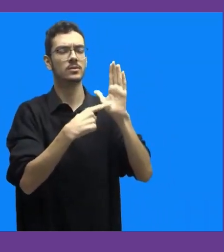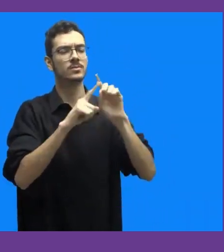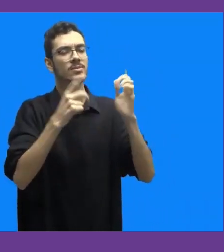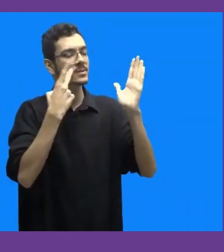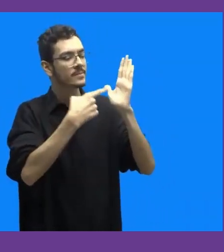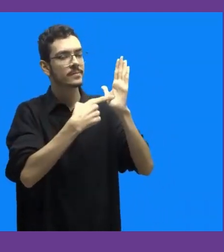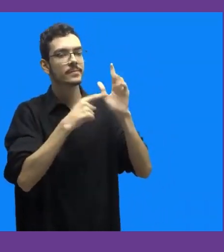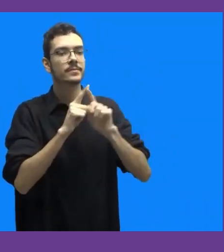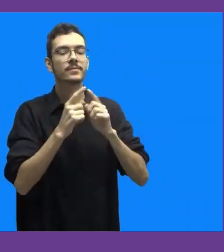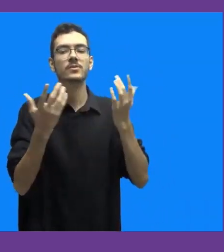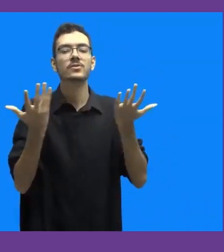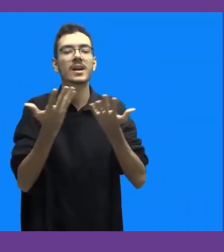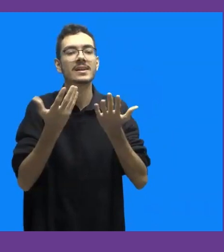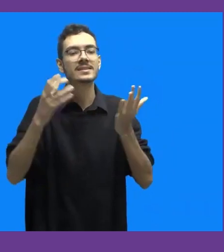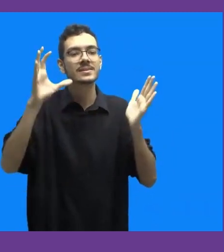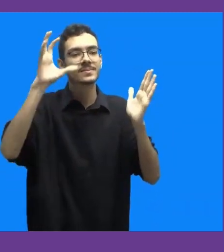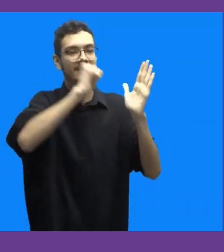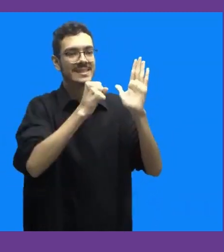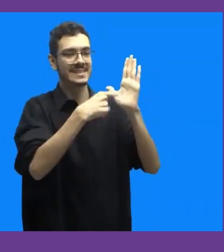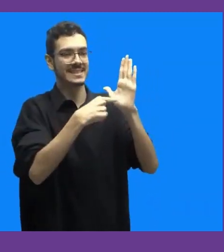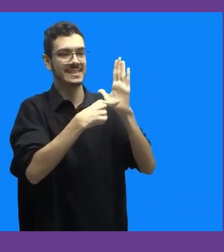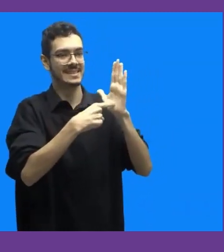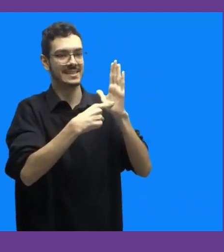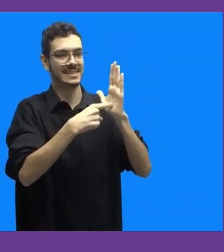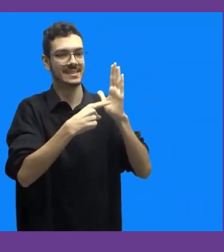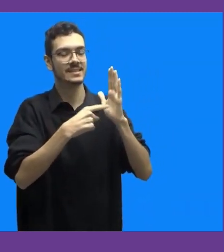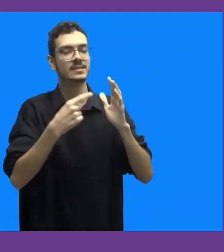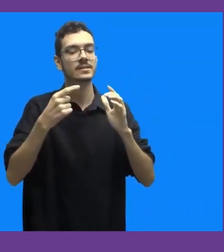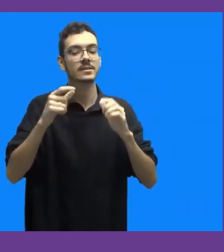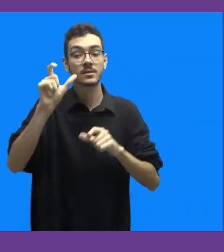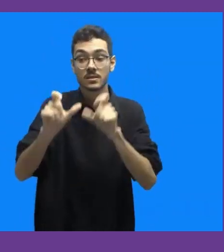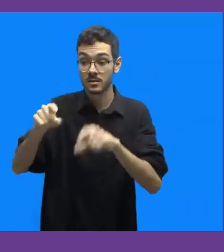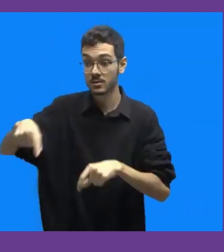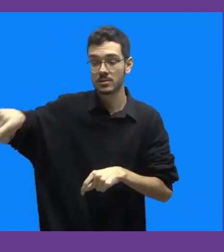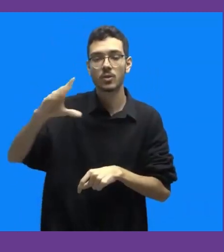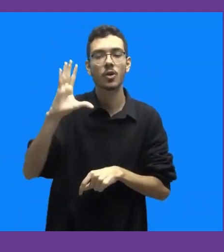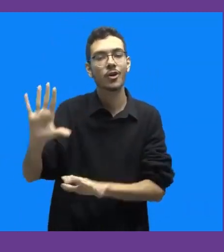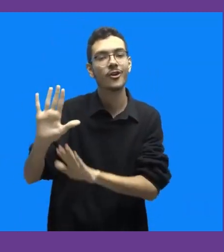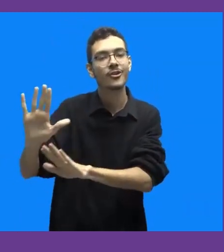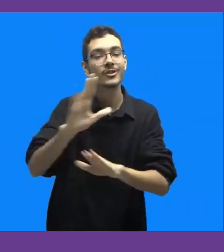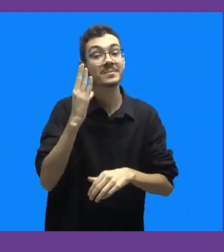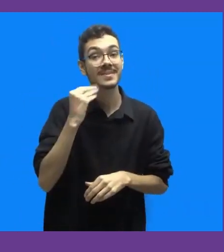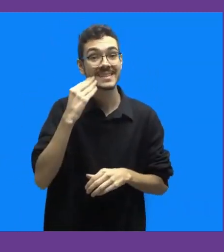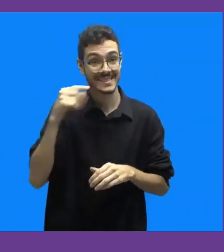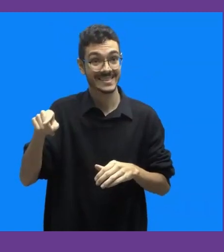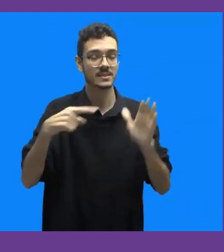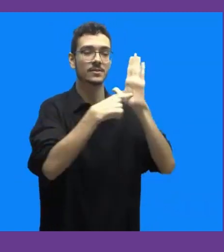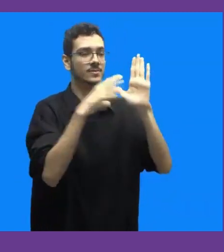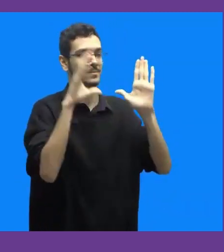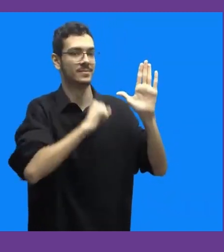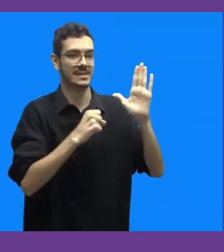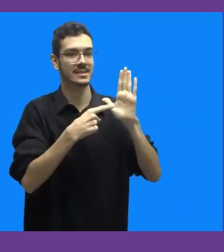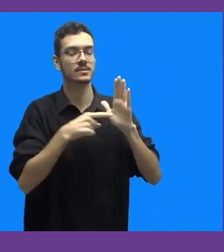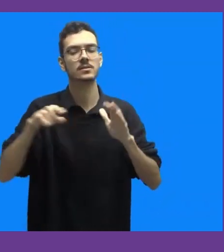specific experience of people within classes, within the walls of university. So they